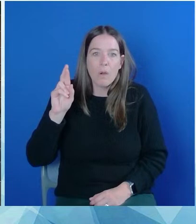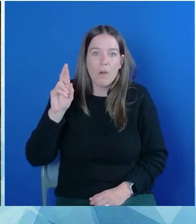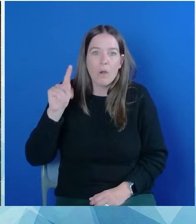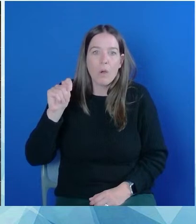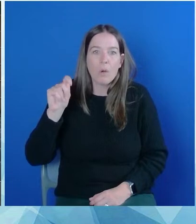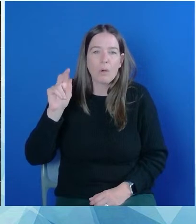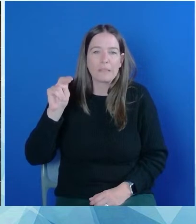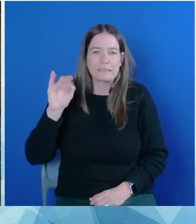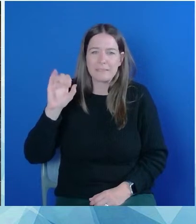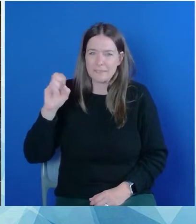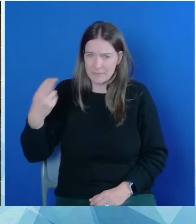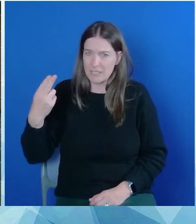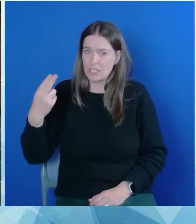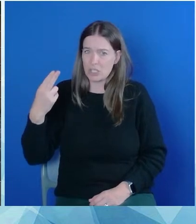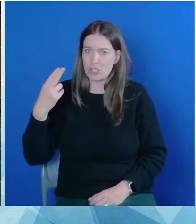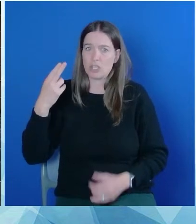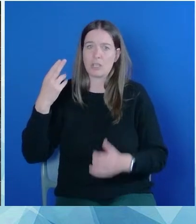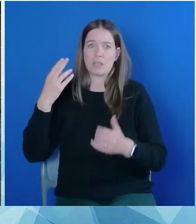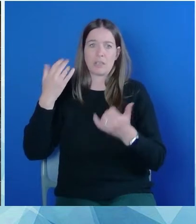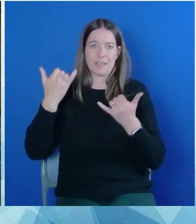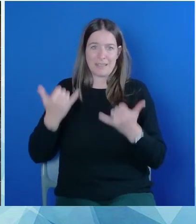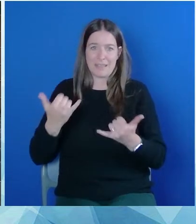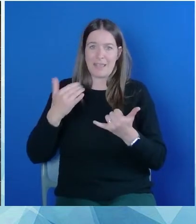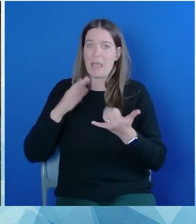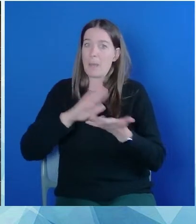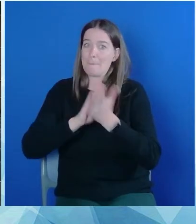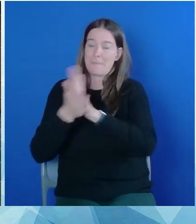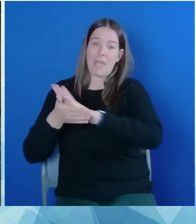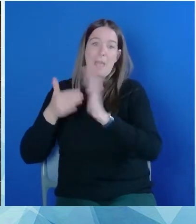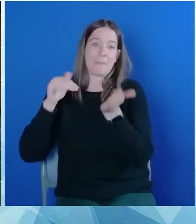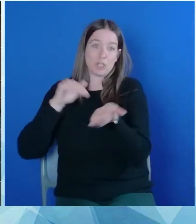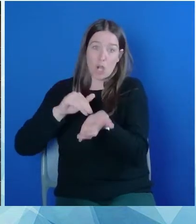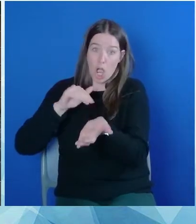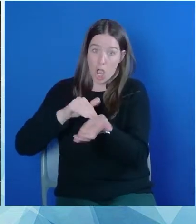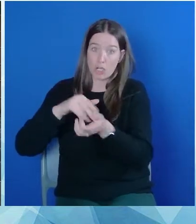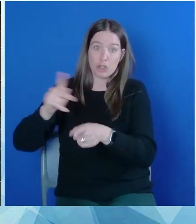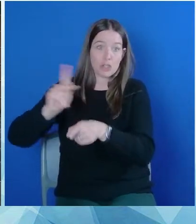Larry, the interpreter missed the last name,